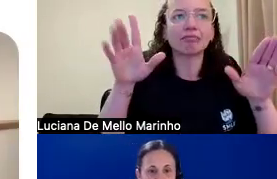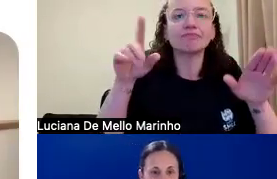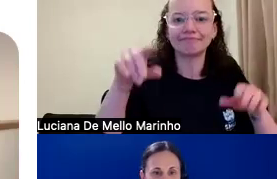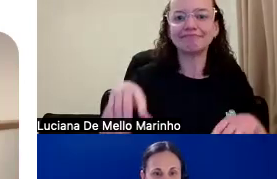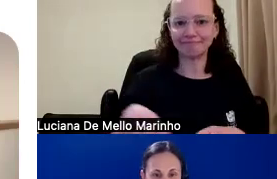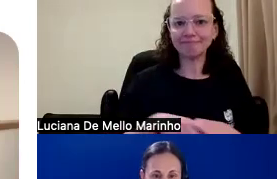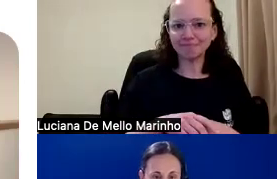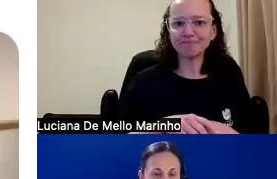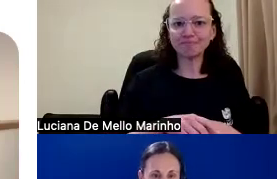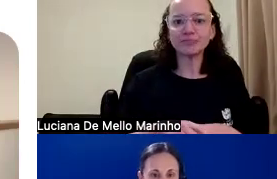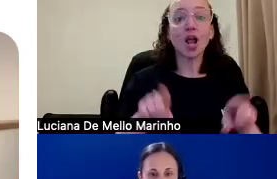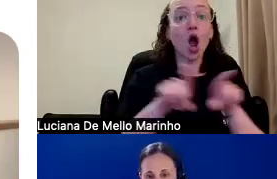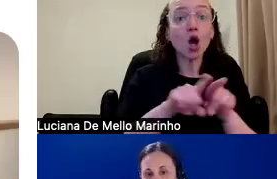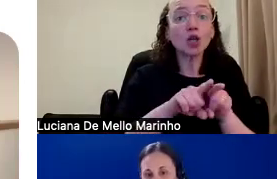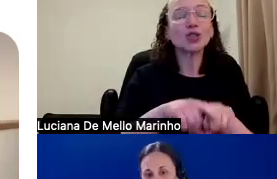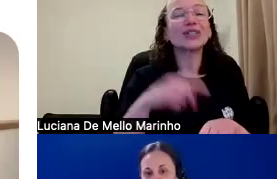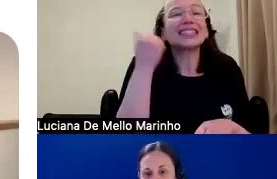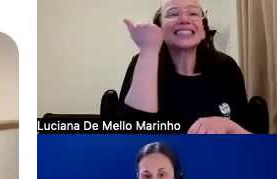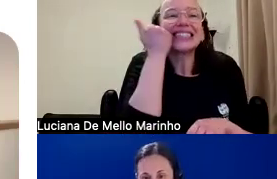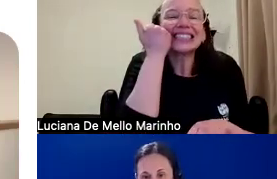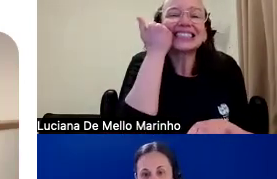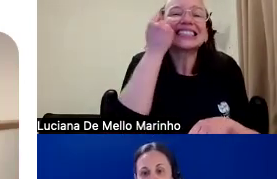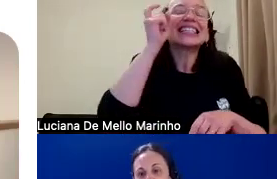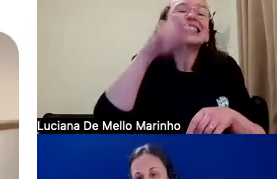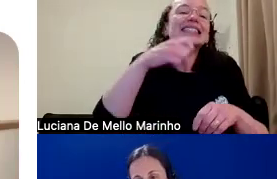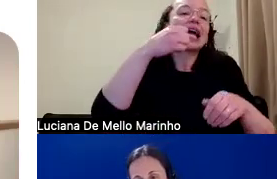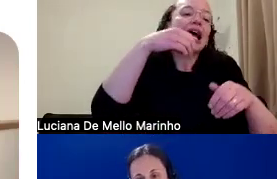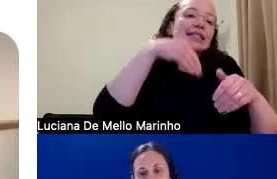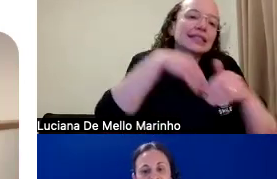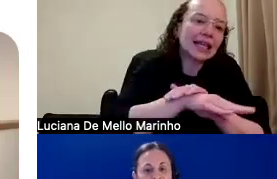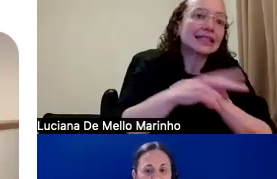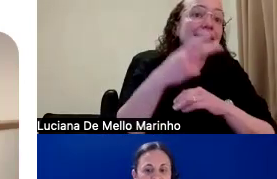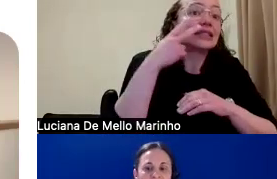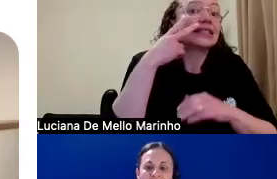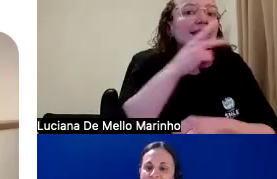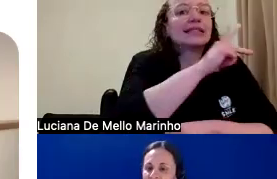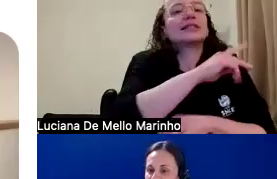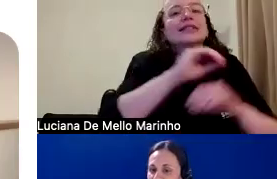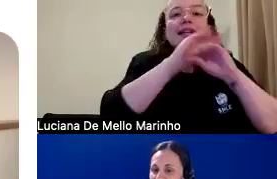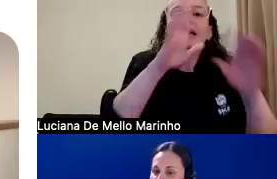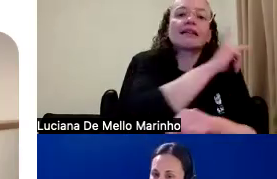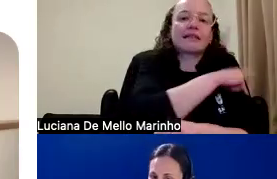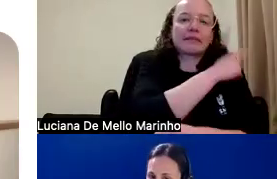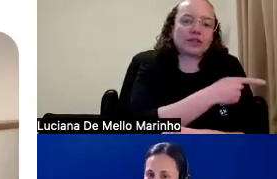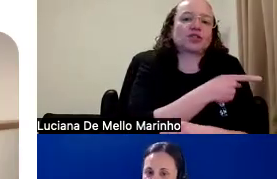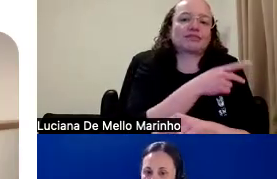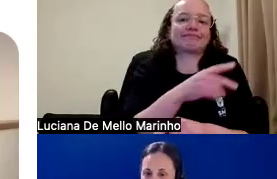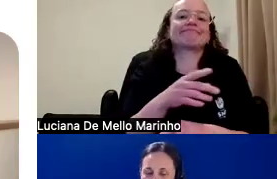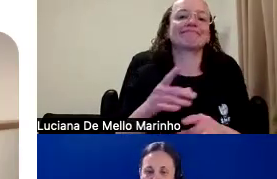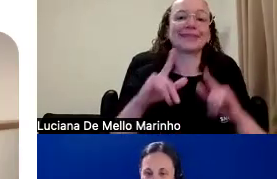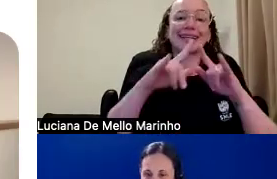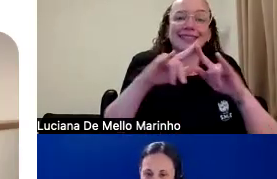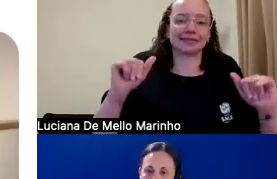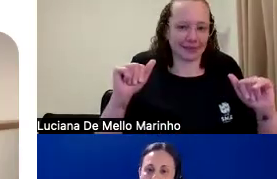is and be able to see where is the best place for them to see clearly. Also, the dentist needs to have access to see the